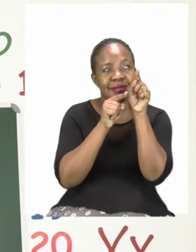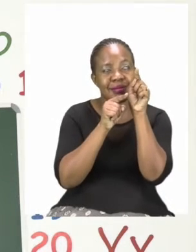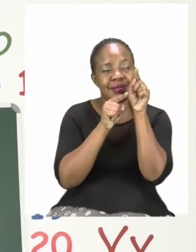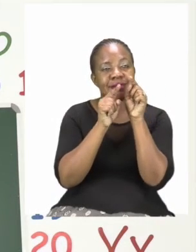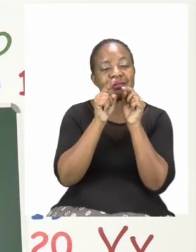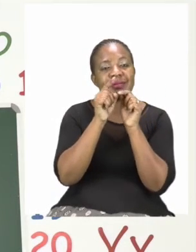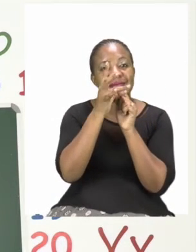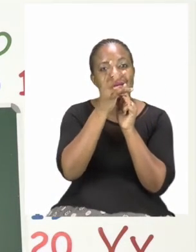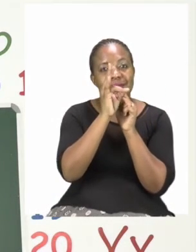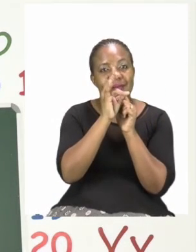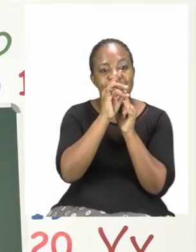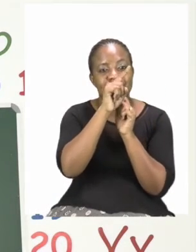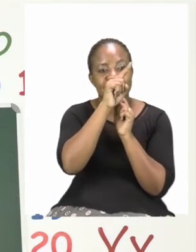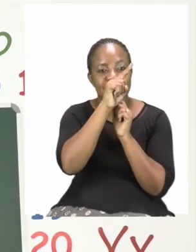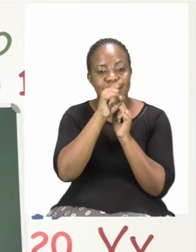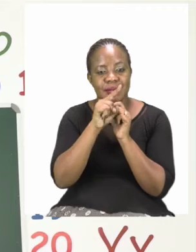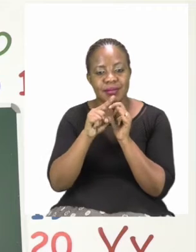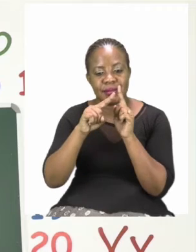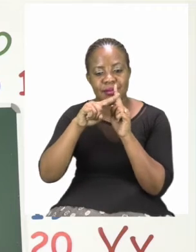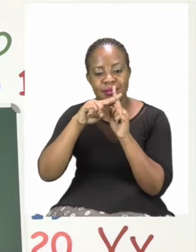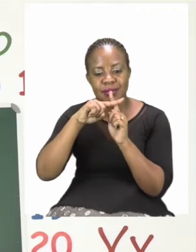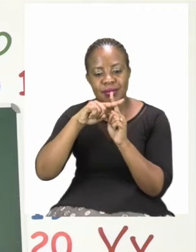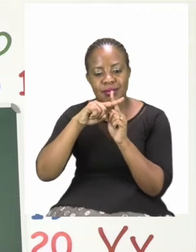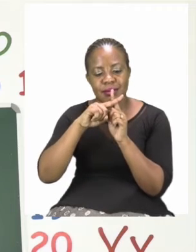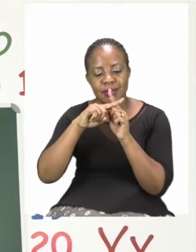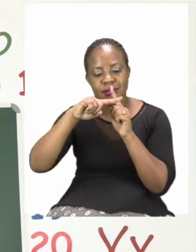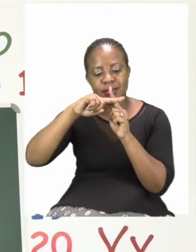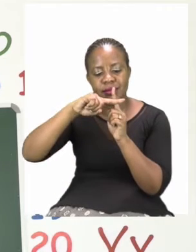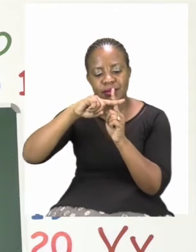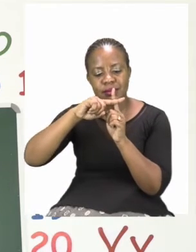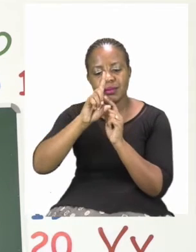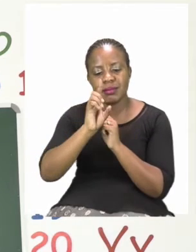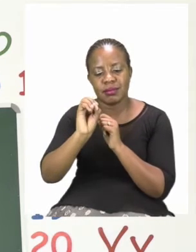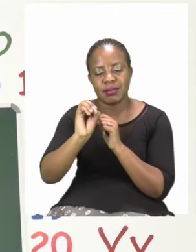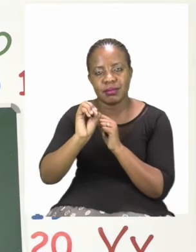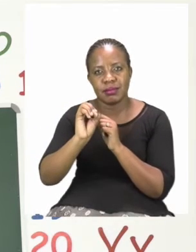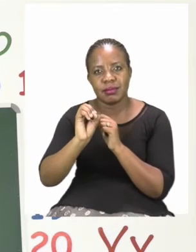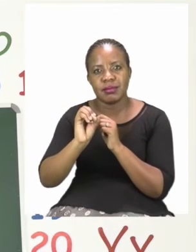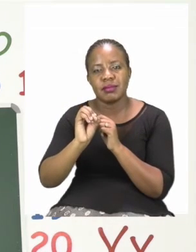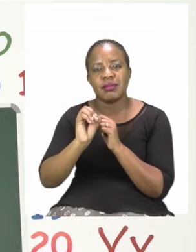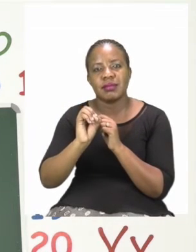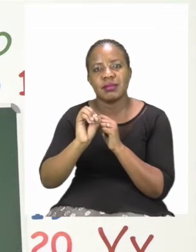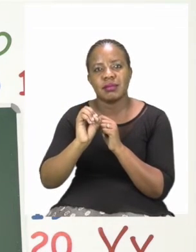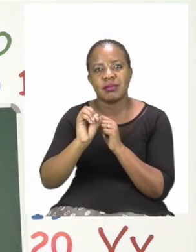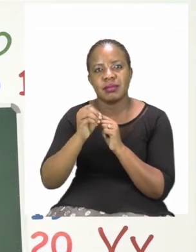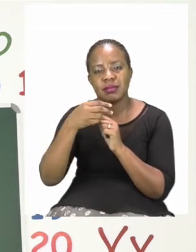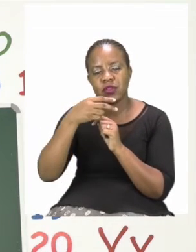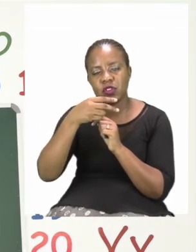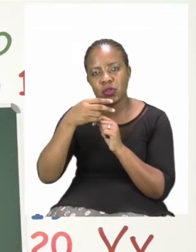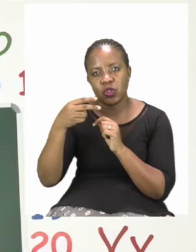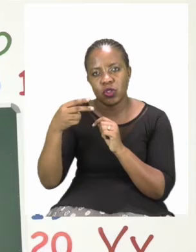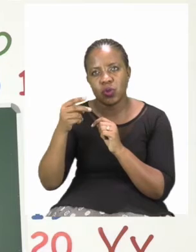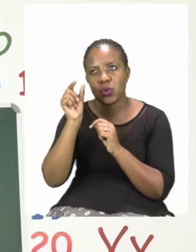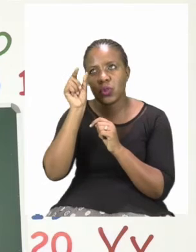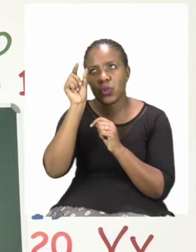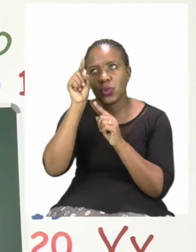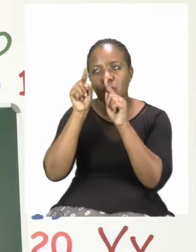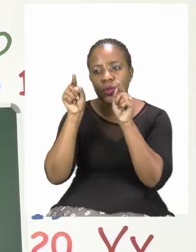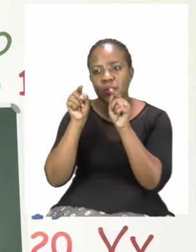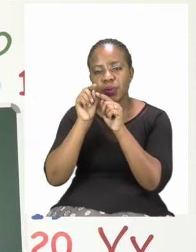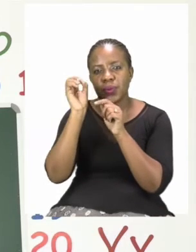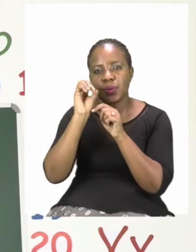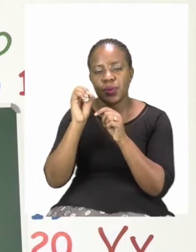hair. Show me your eyebrows. Show me your fingers. Show me your thumb. Show me your pinky. Show me your feet. Show